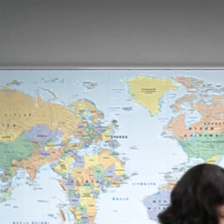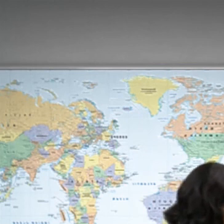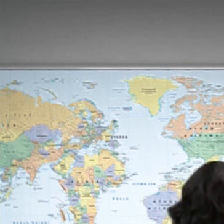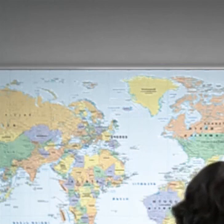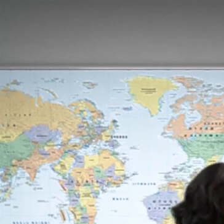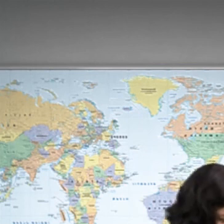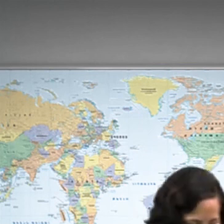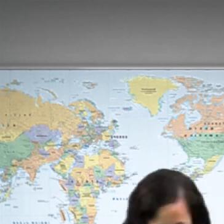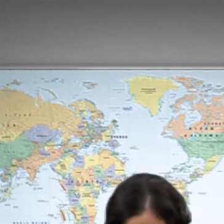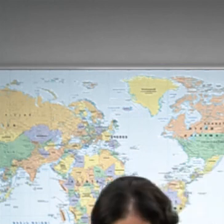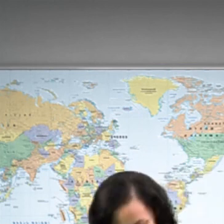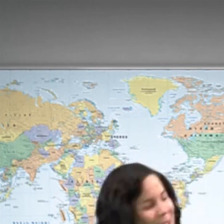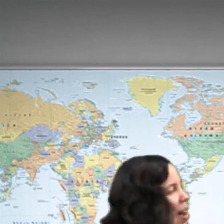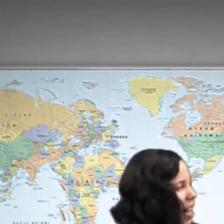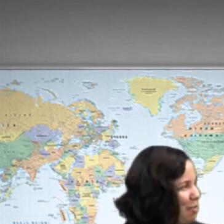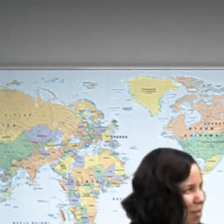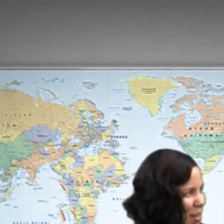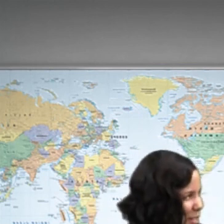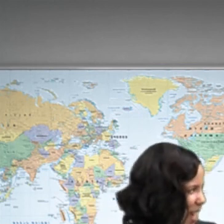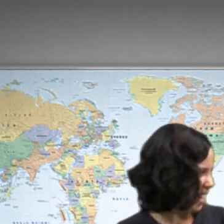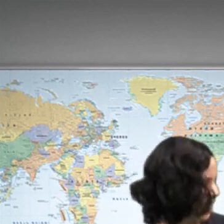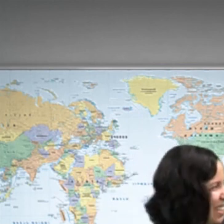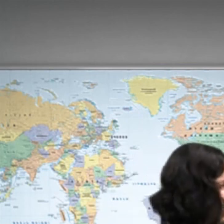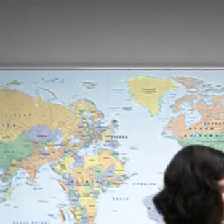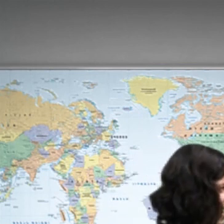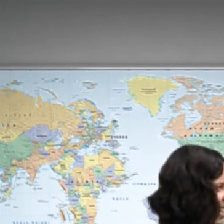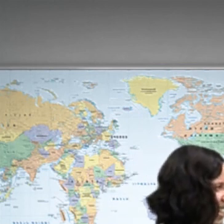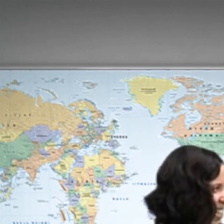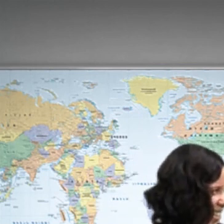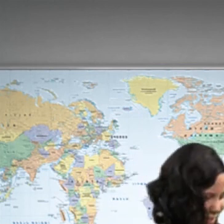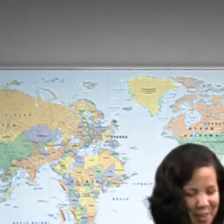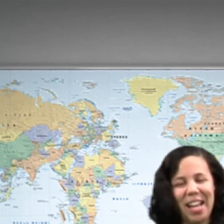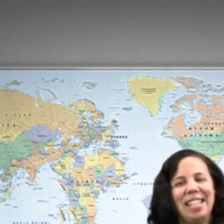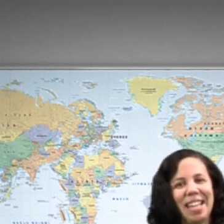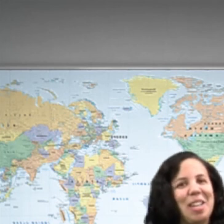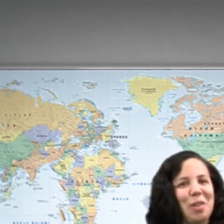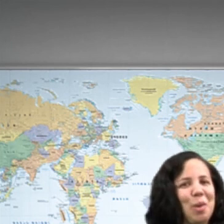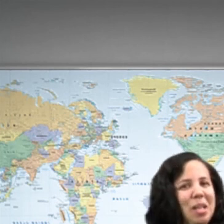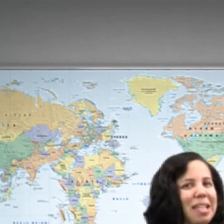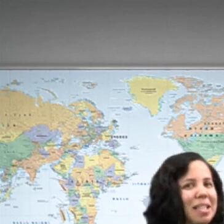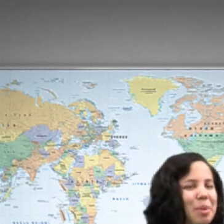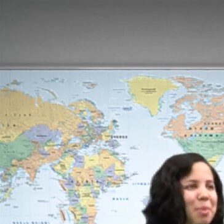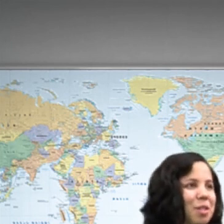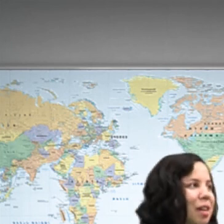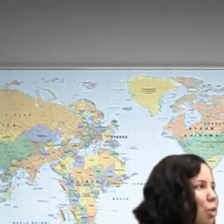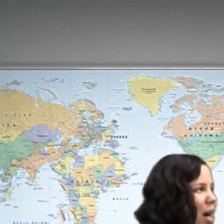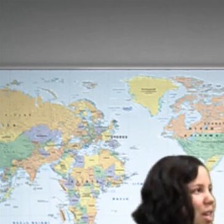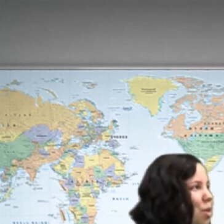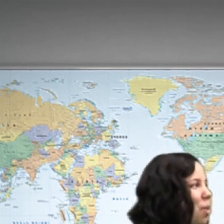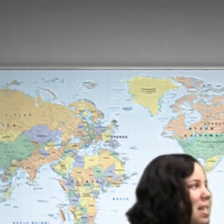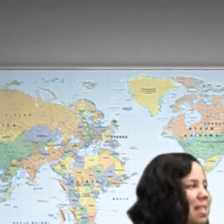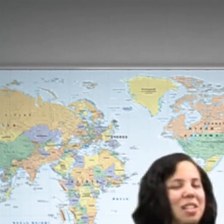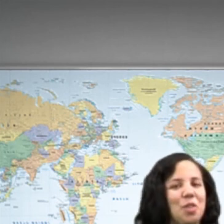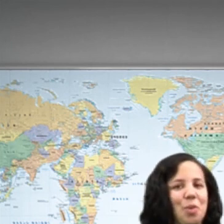sanitize. There we go. Alright ma'am, how are you today? I'm good, thank you. How are you, ma'am? Great, thank you. So please tell us a bit about yourself. Who are